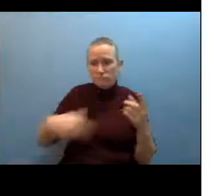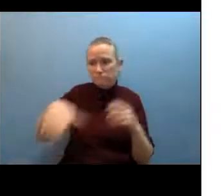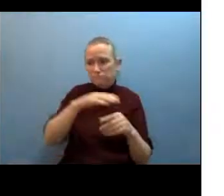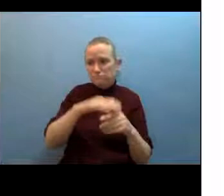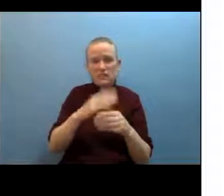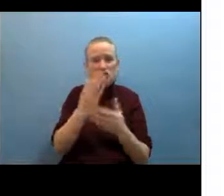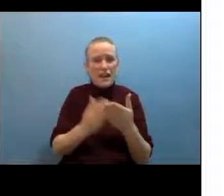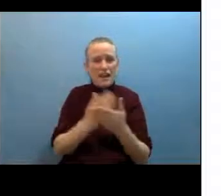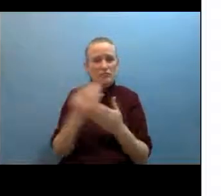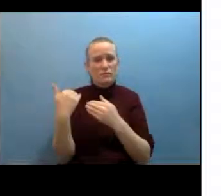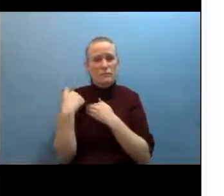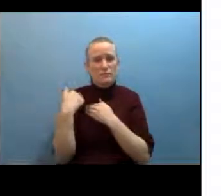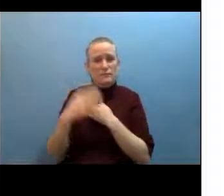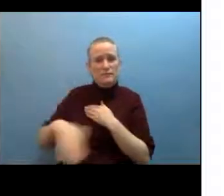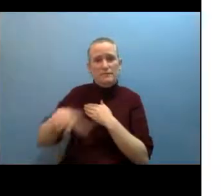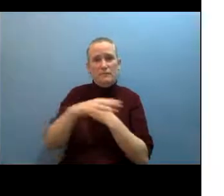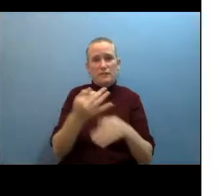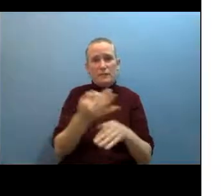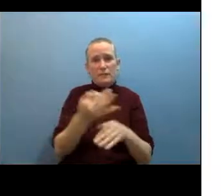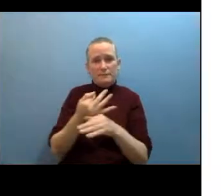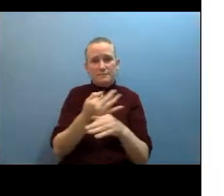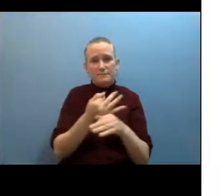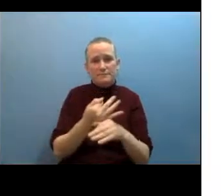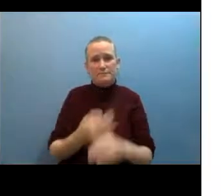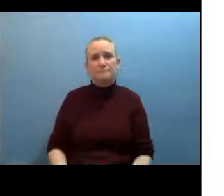within the family.